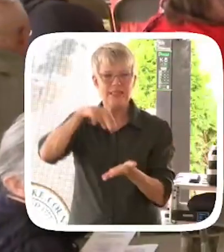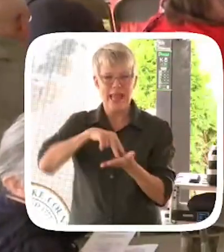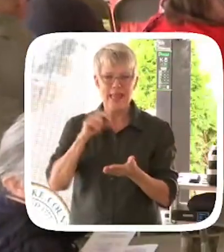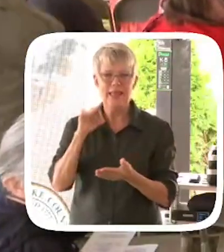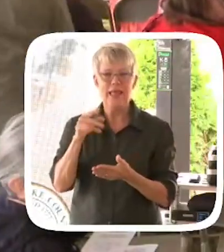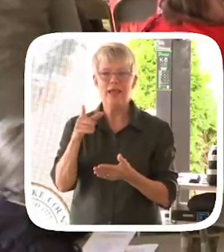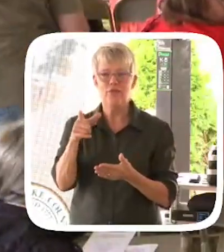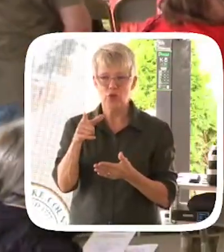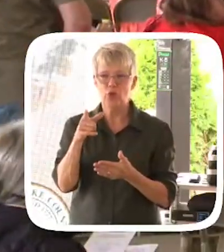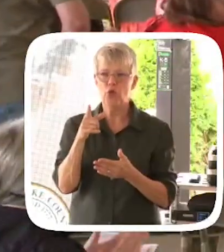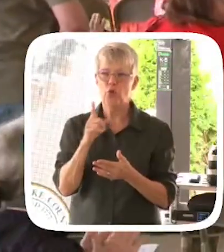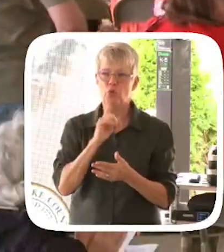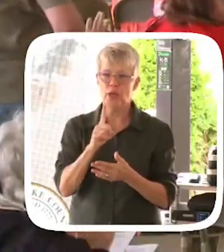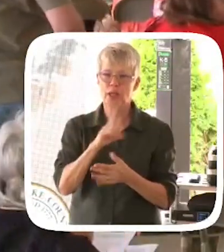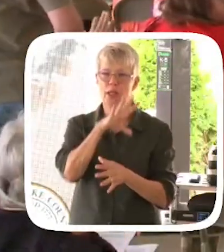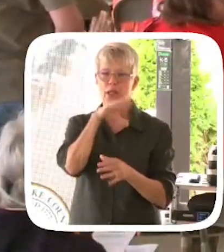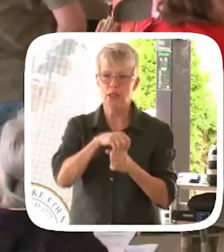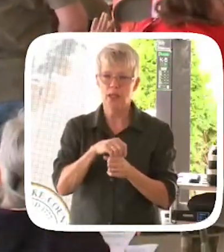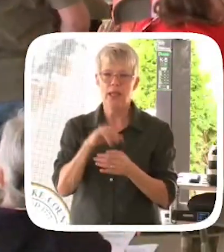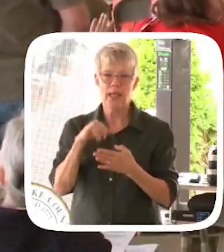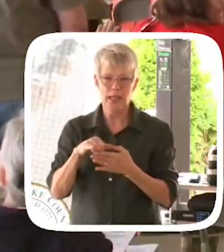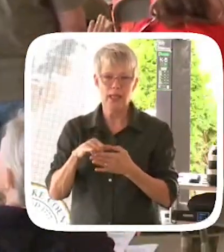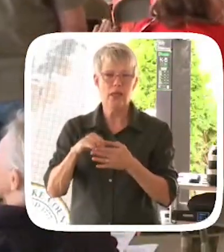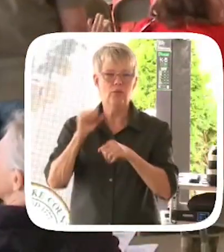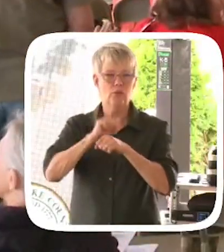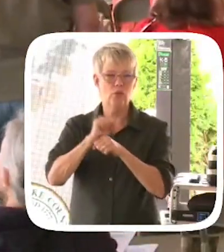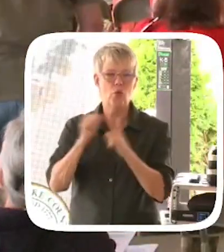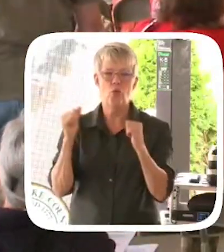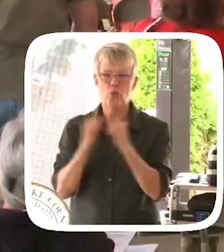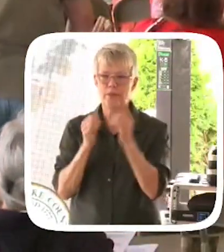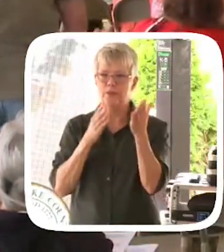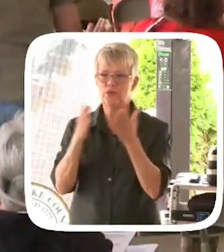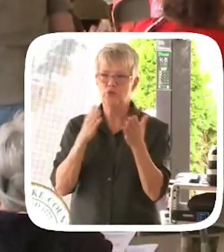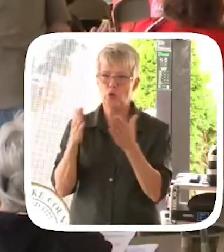you if you had a part in all this restoration.